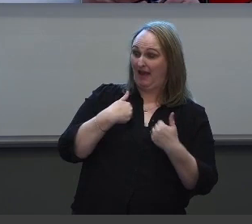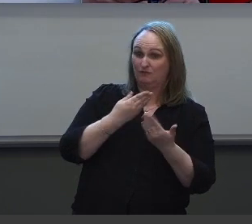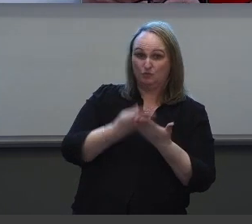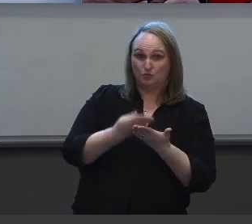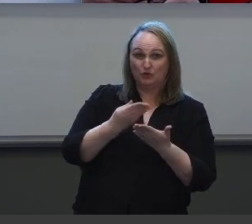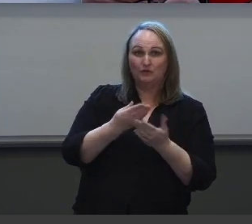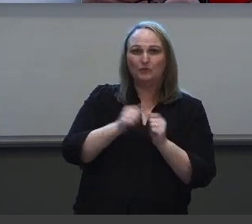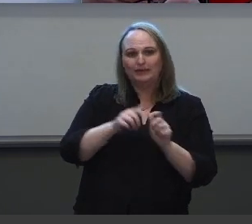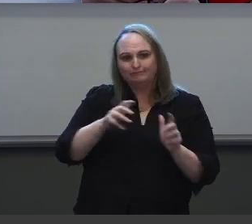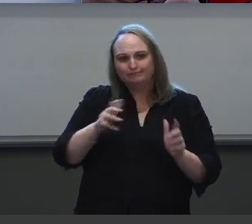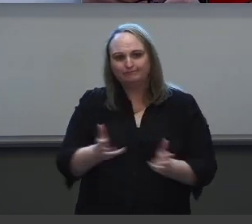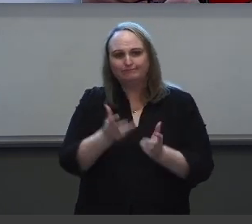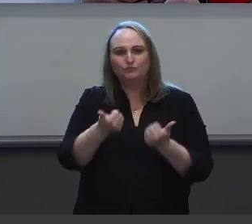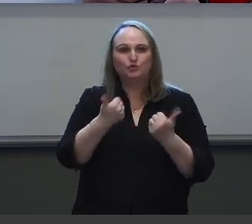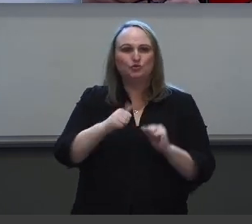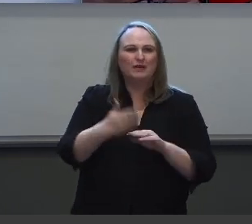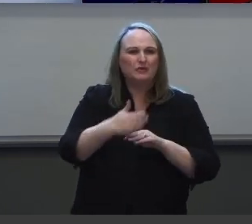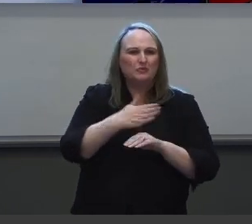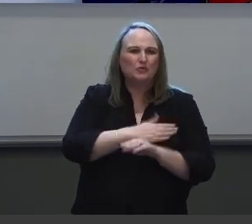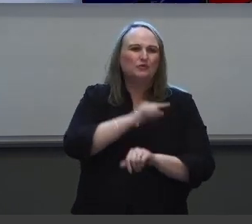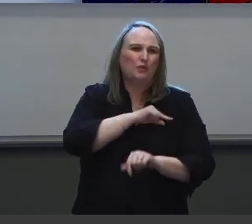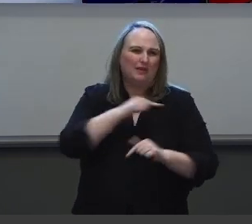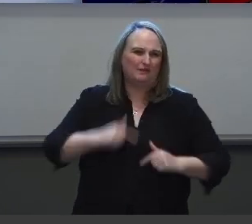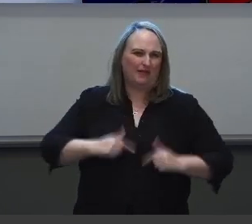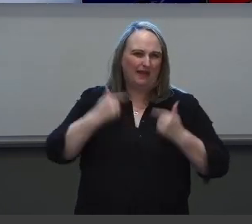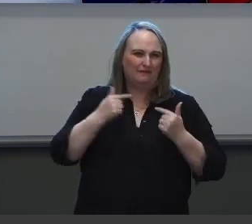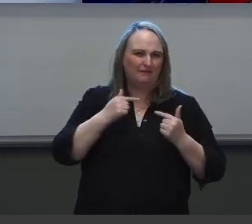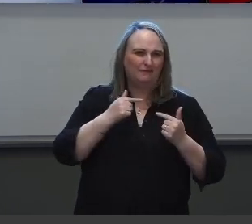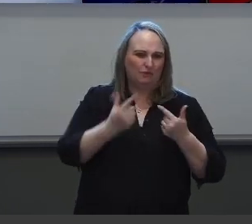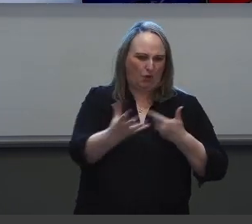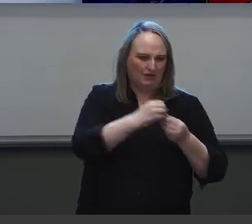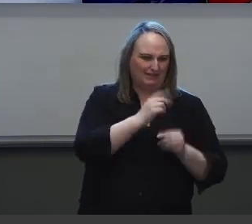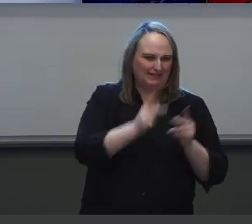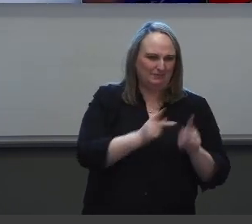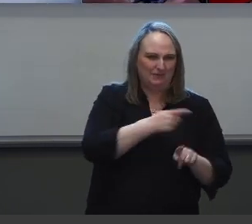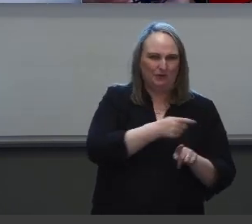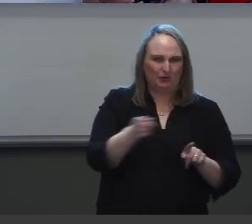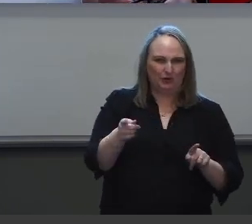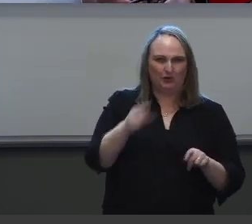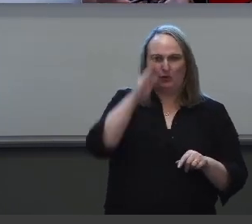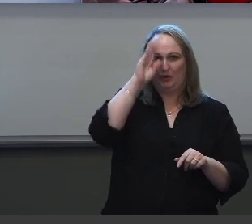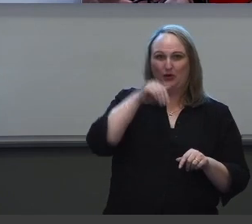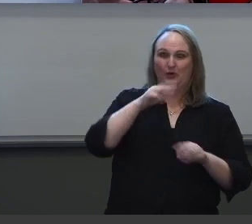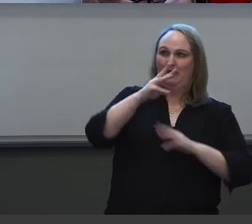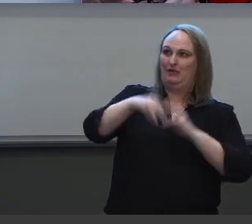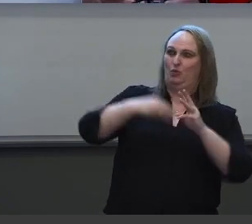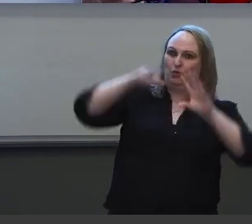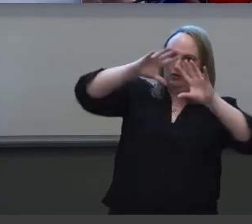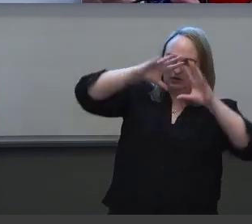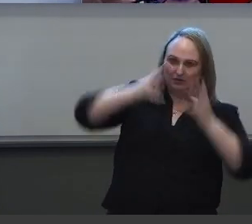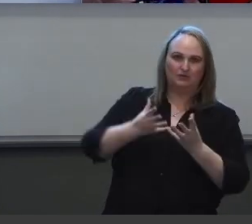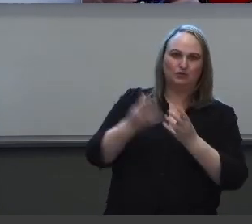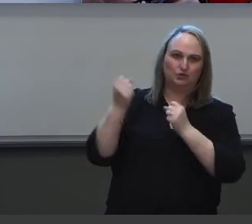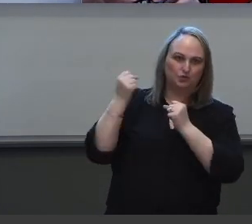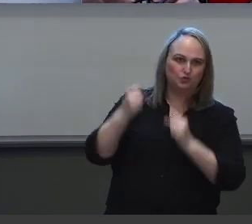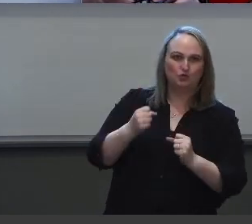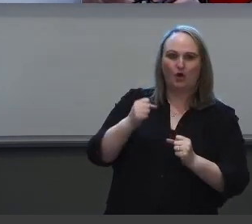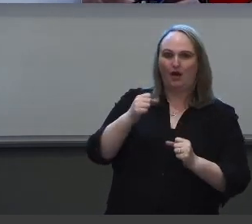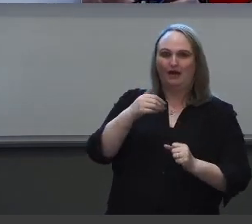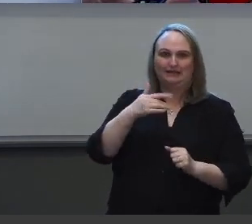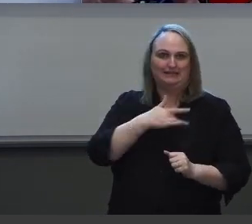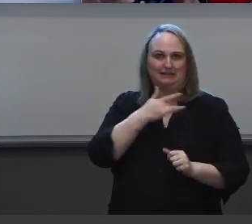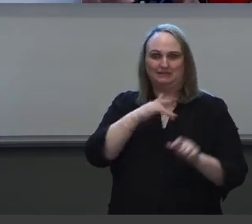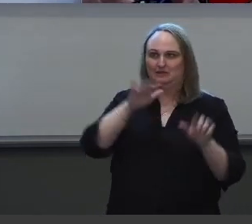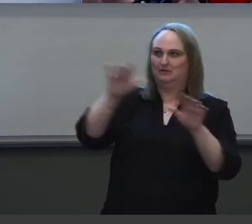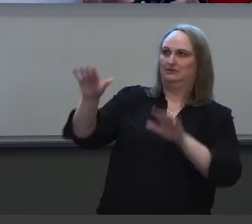of life for autistic people. We know that we function in this very rich sensory world. So by accommodating people's